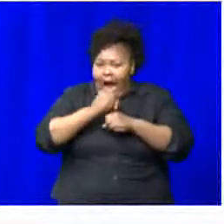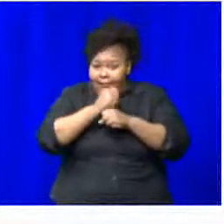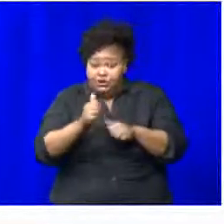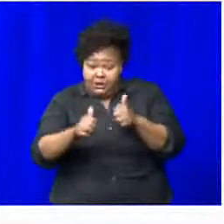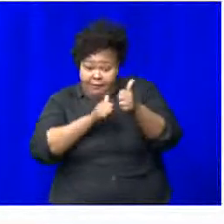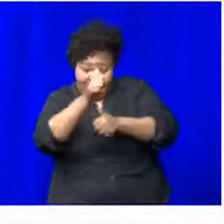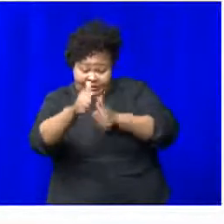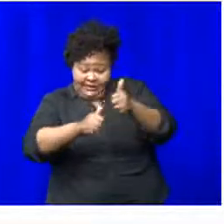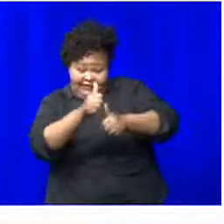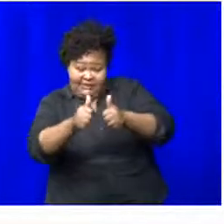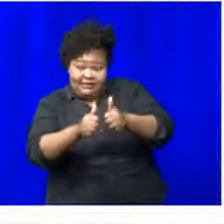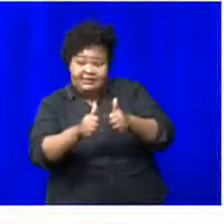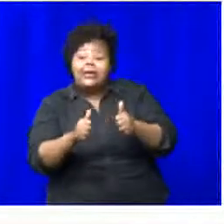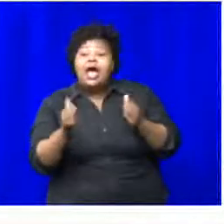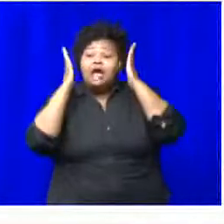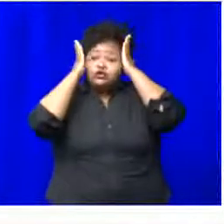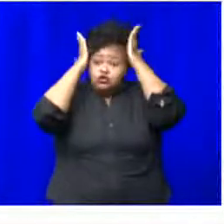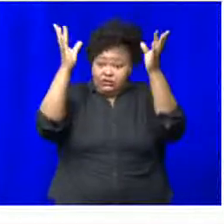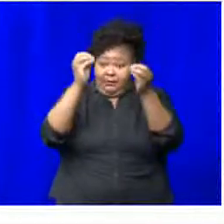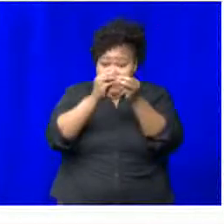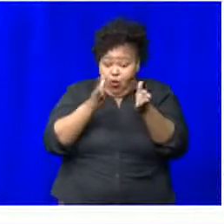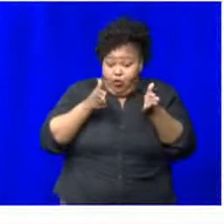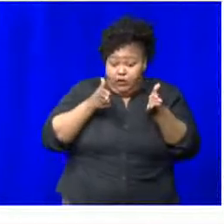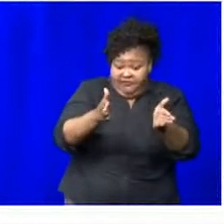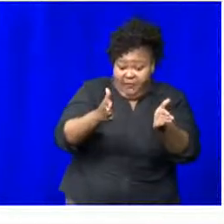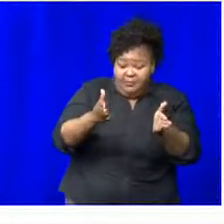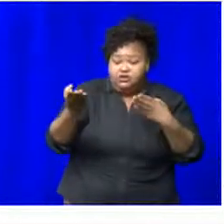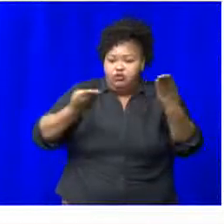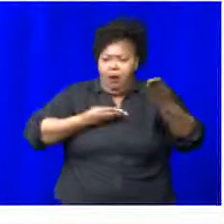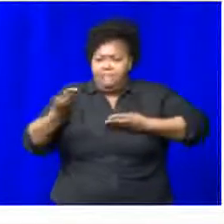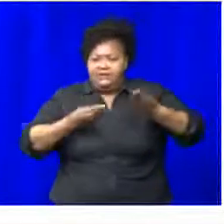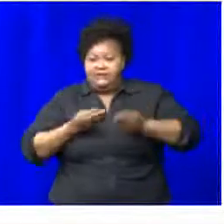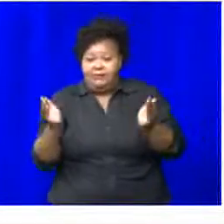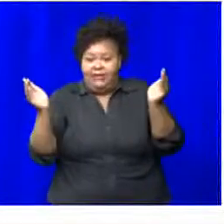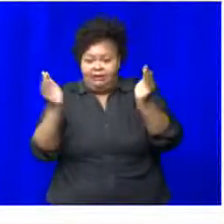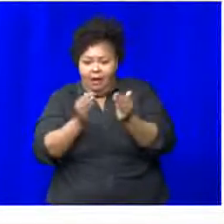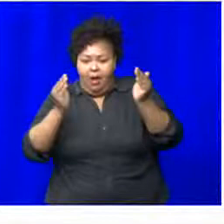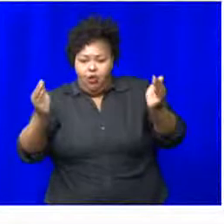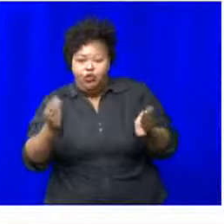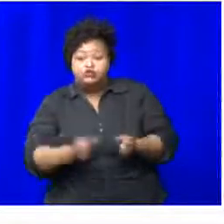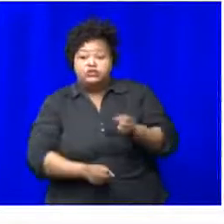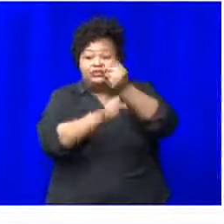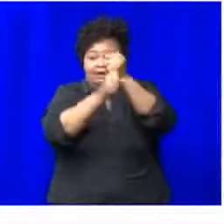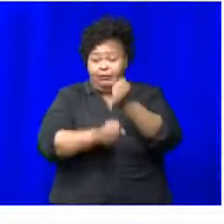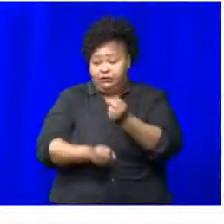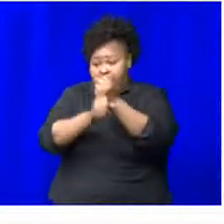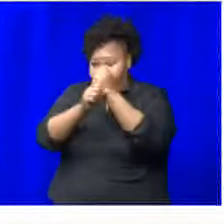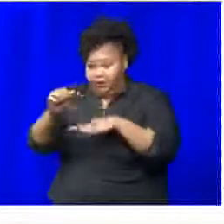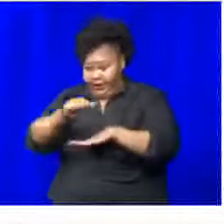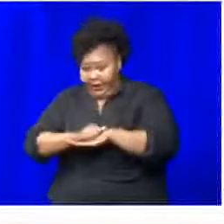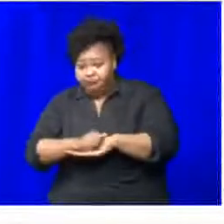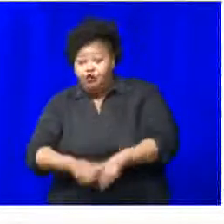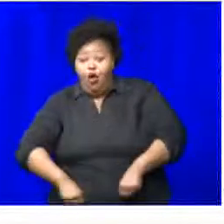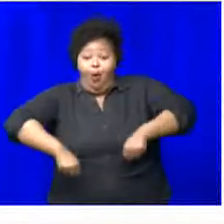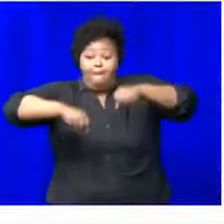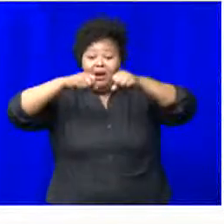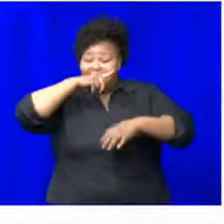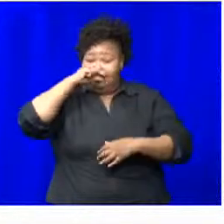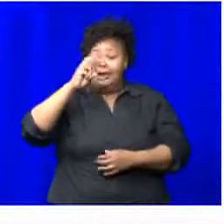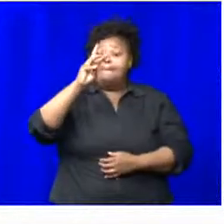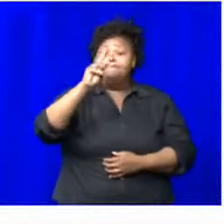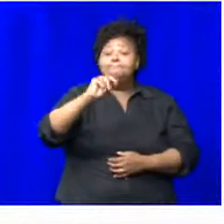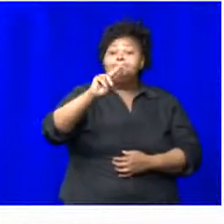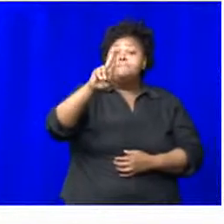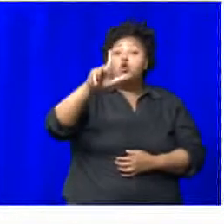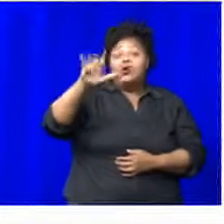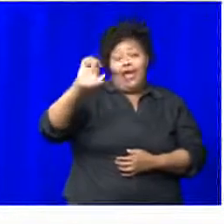bhange eluhlangothini lokwesekela abosomabhizinisi balapha eveni. Umphathi waleli bhange nozizwa Mulela